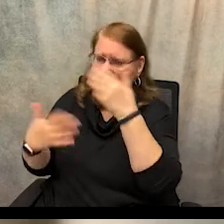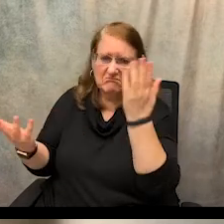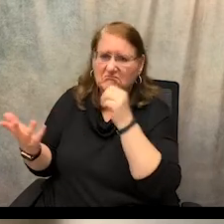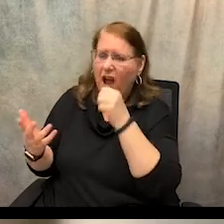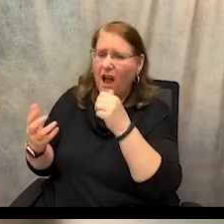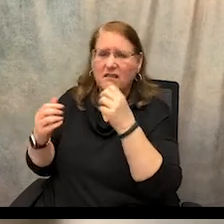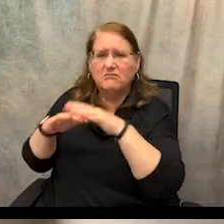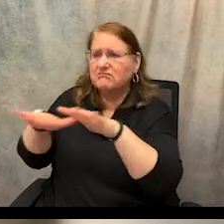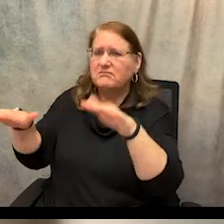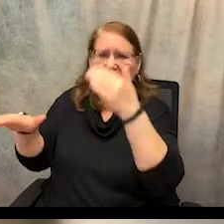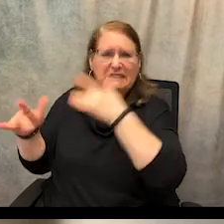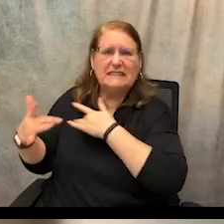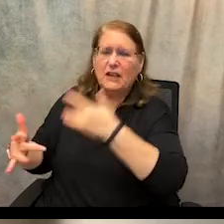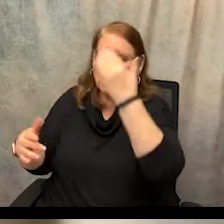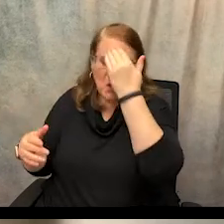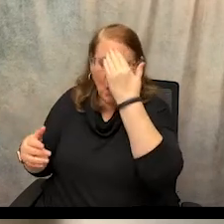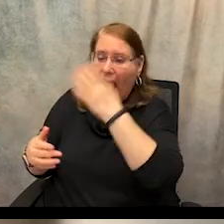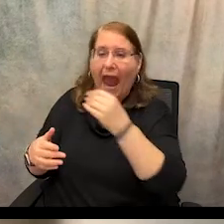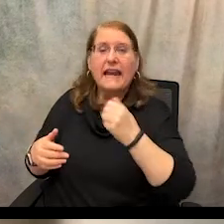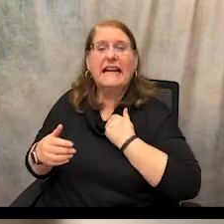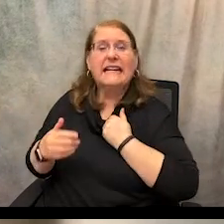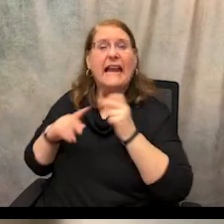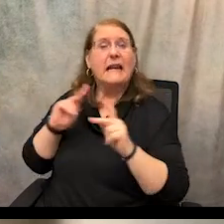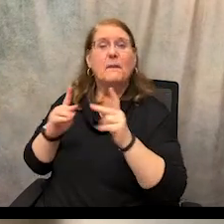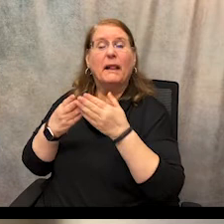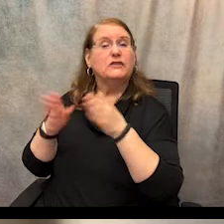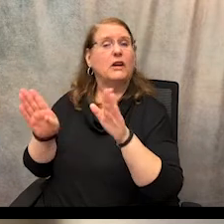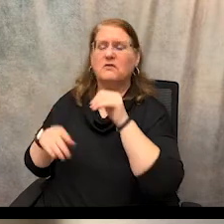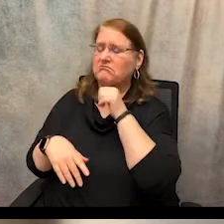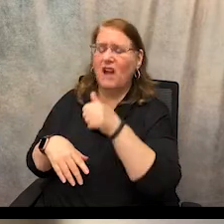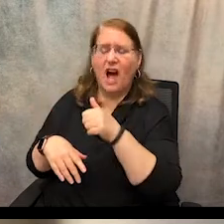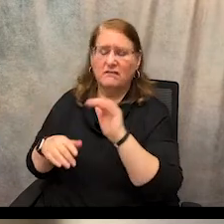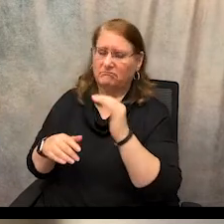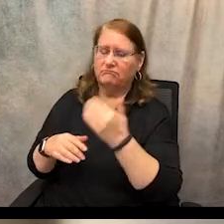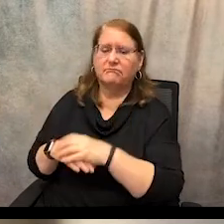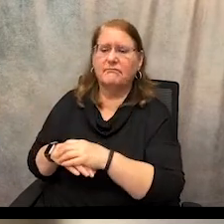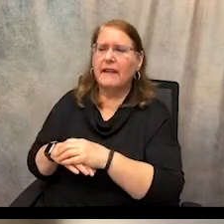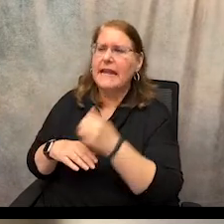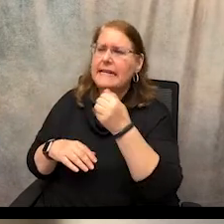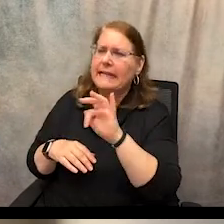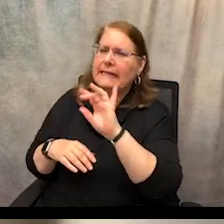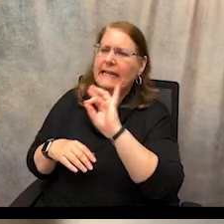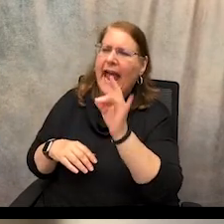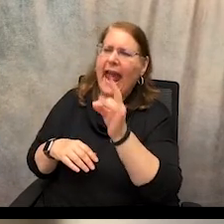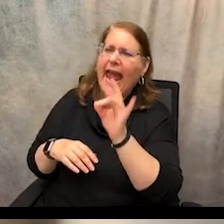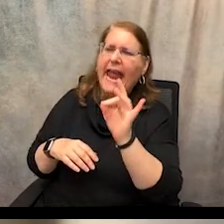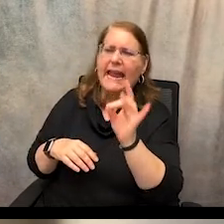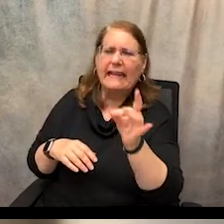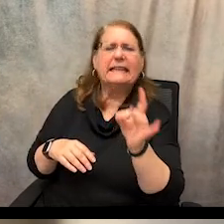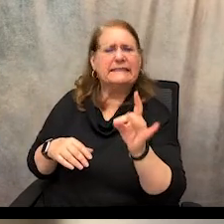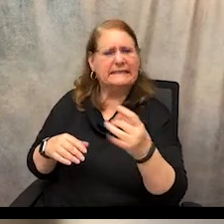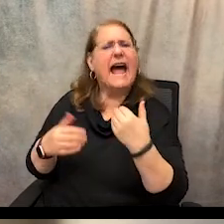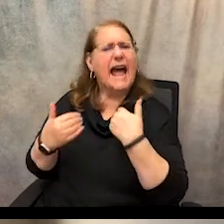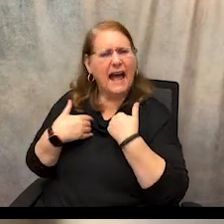among Canadians at large. In the 80s, there was a little flurry of work that